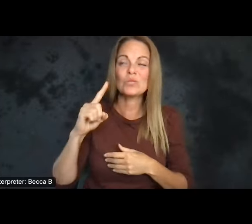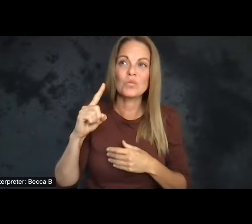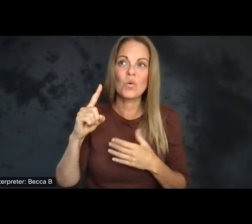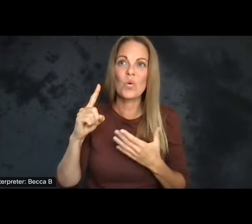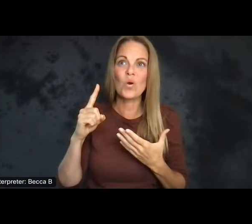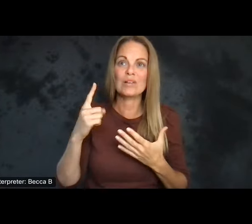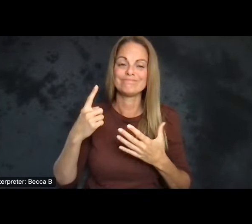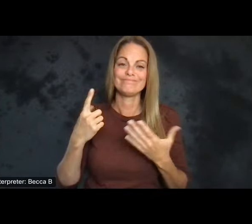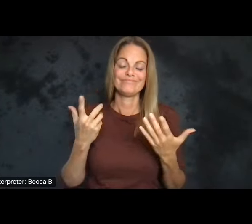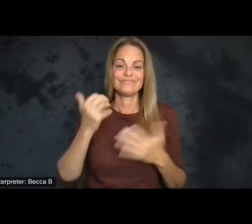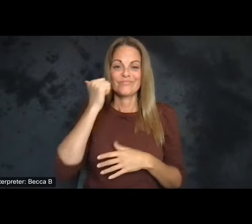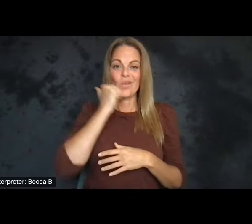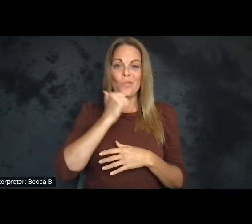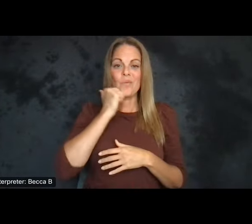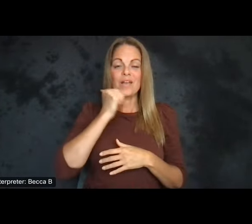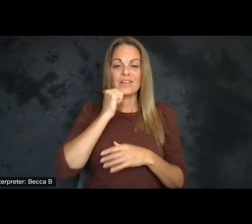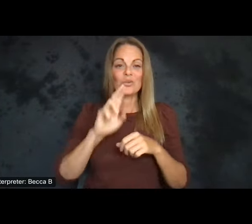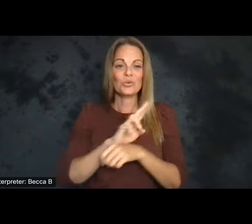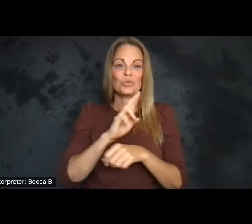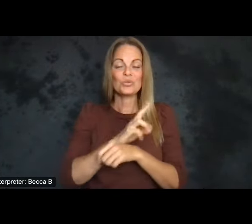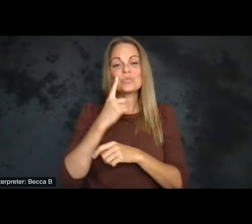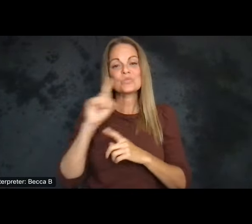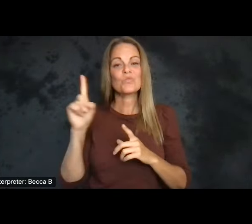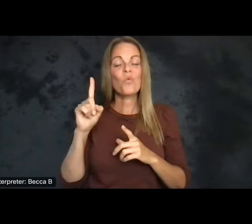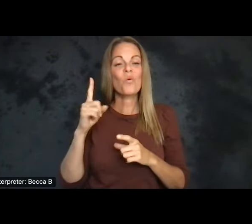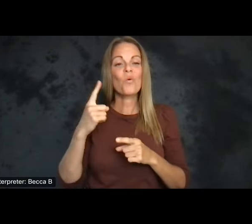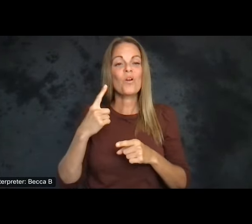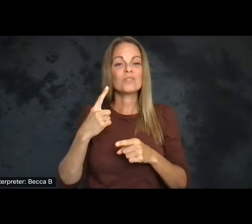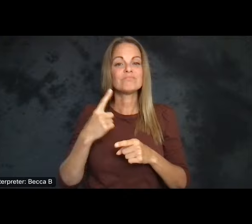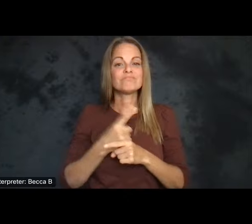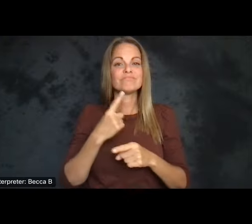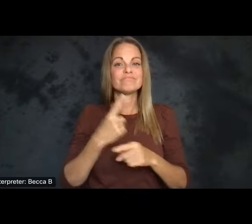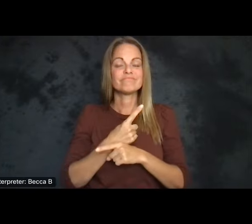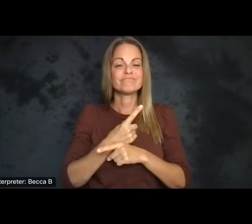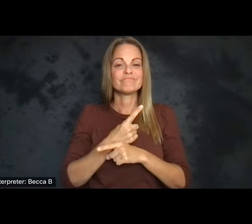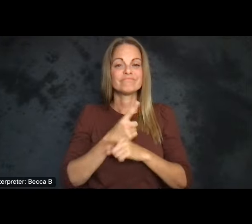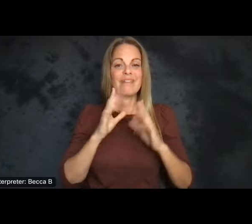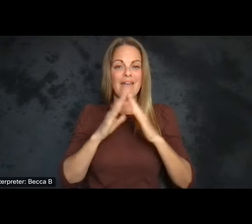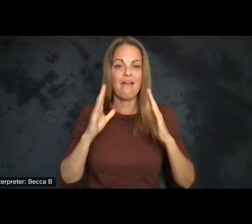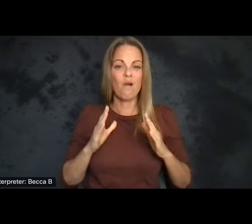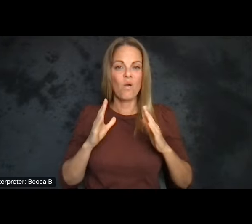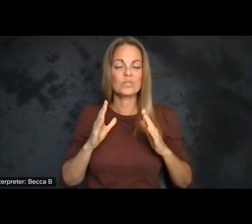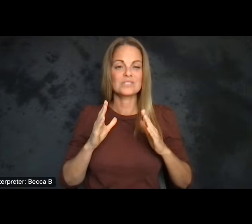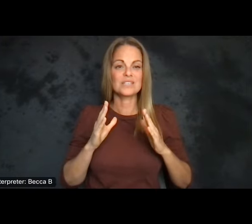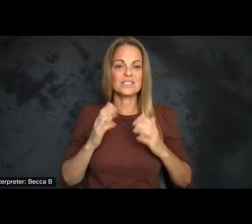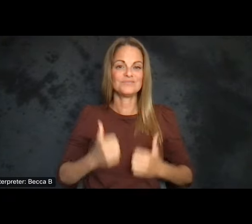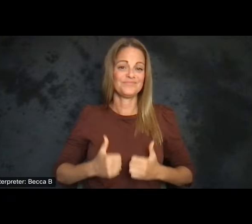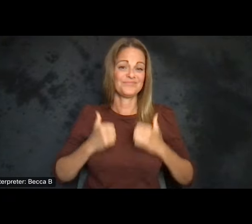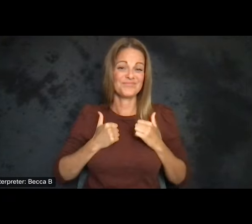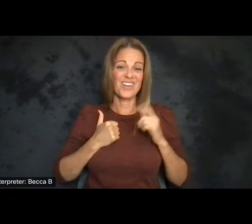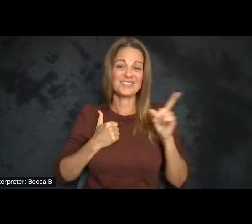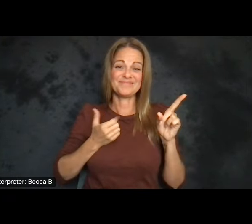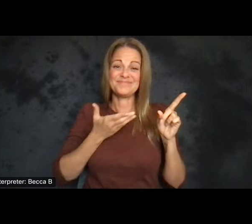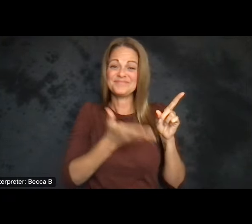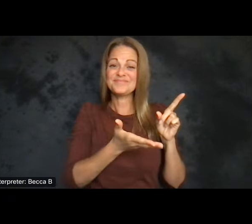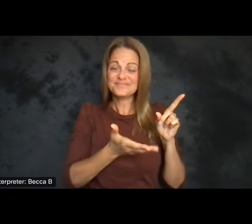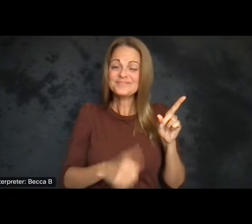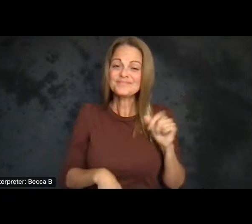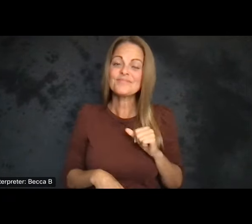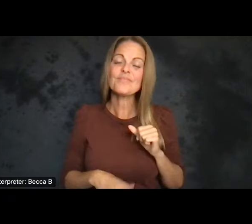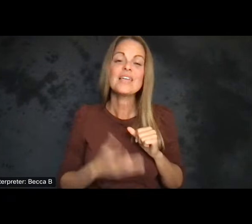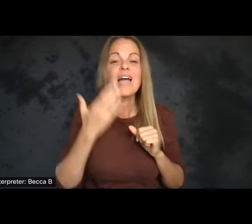practical purposes of, you know, housing, you know, residents at the facility. So I